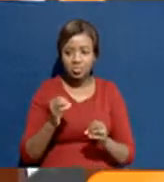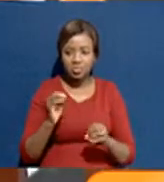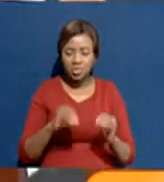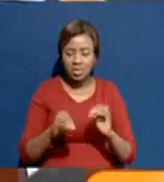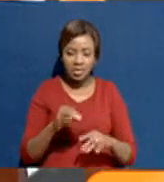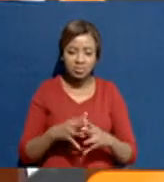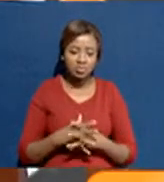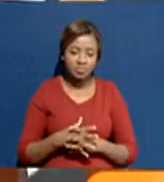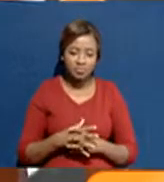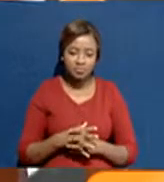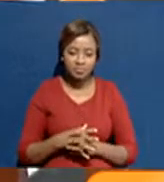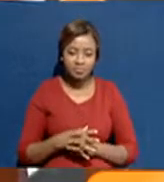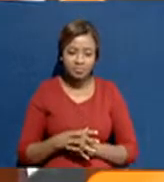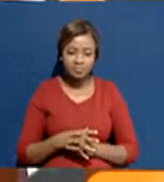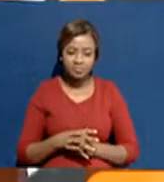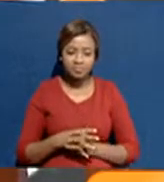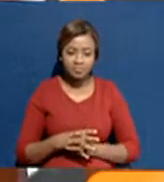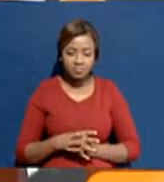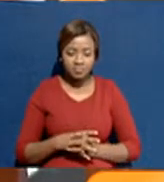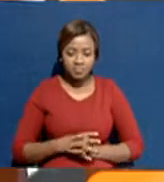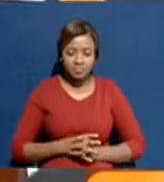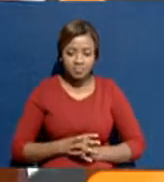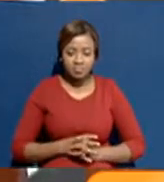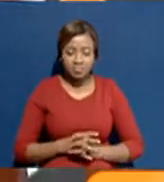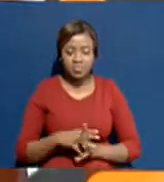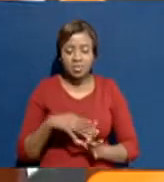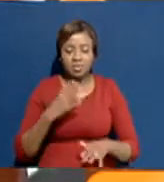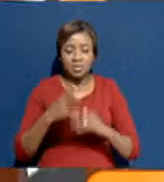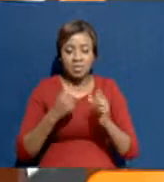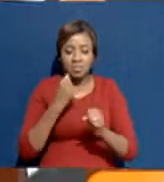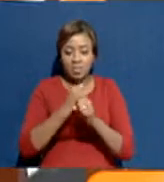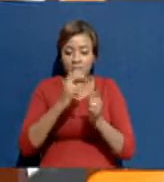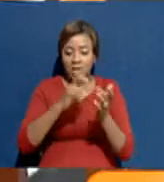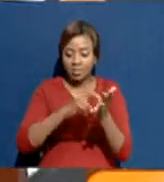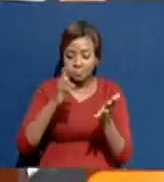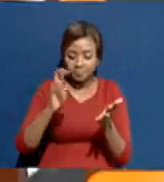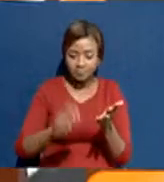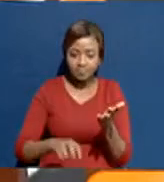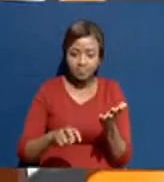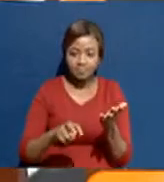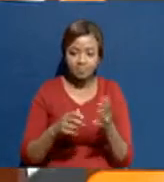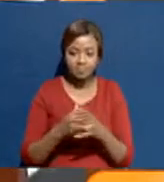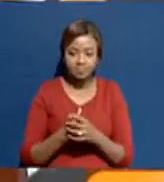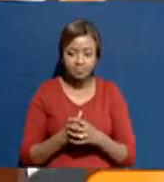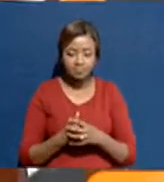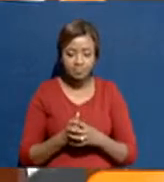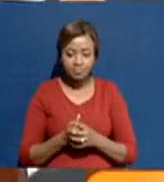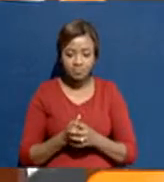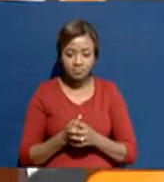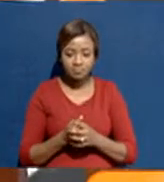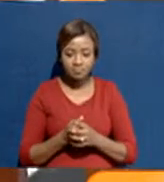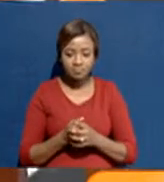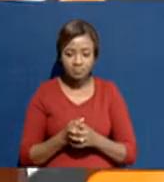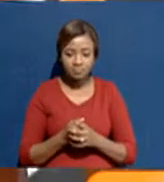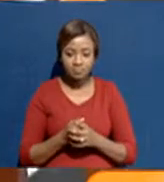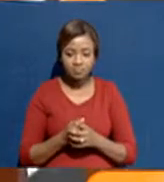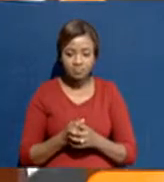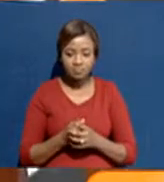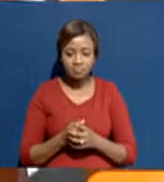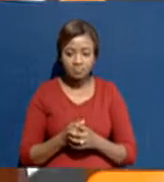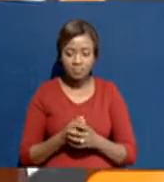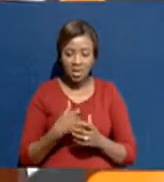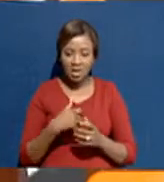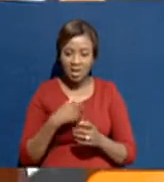So when we left office, and of course the election in 2017 happened, there was a very